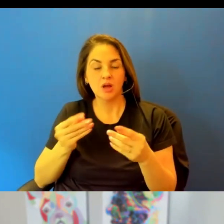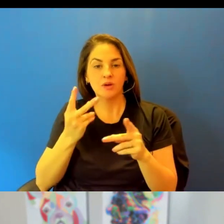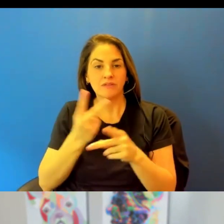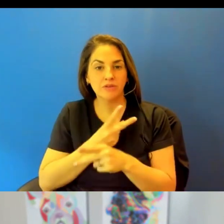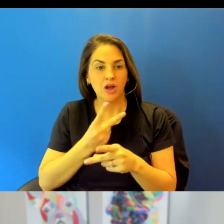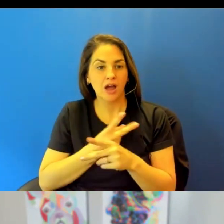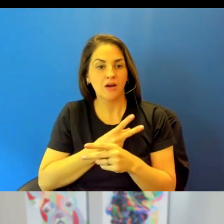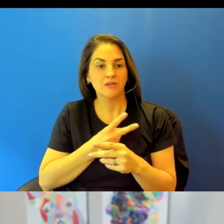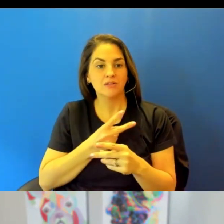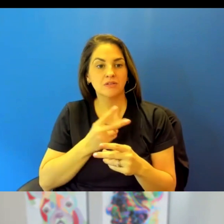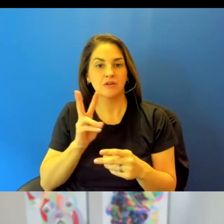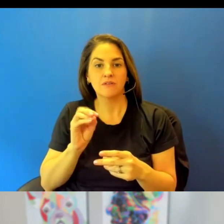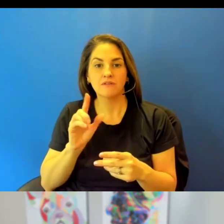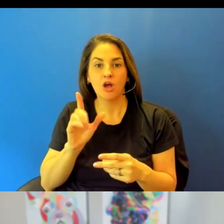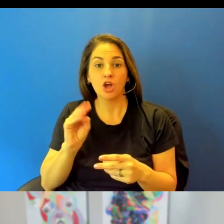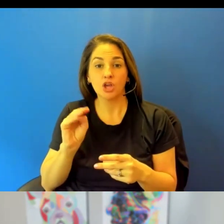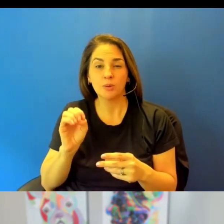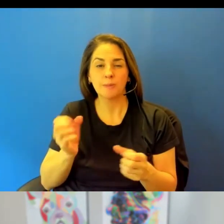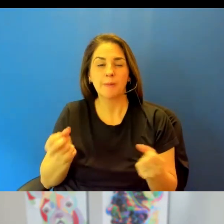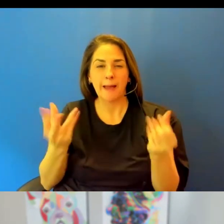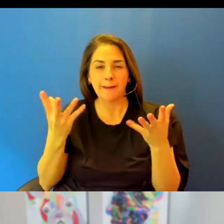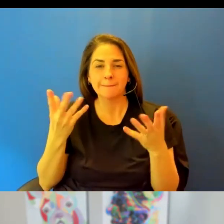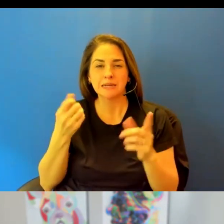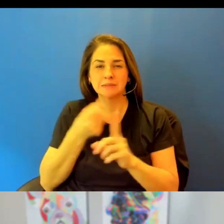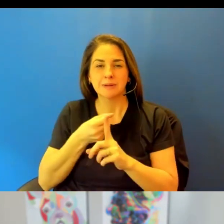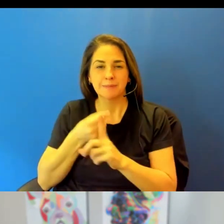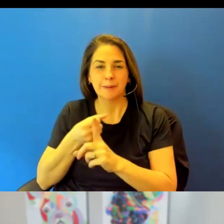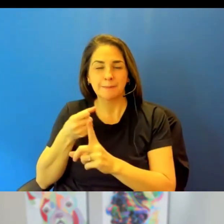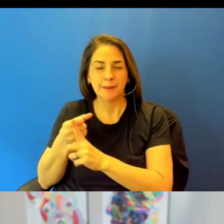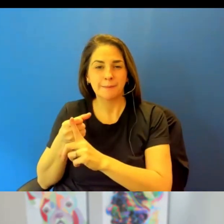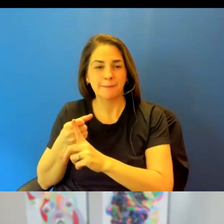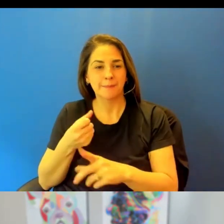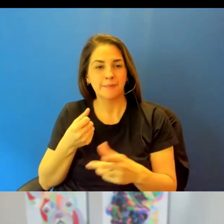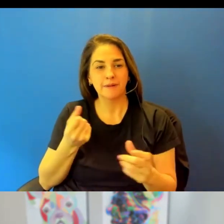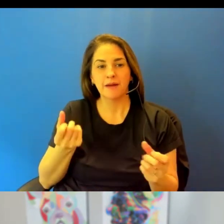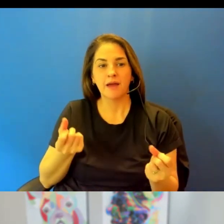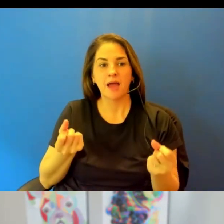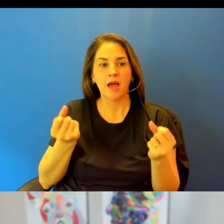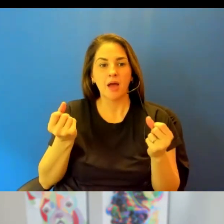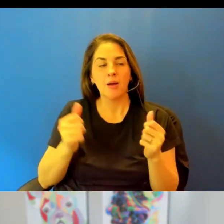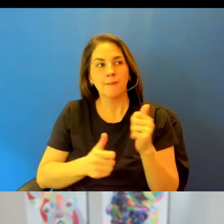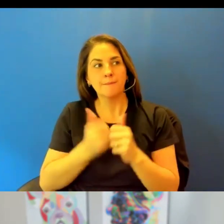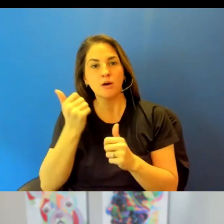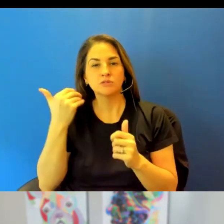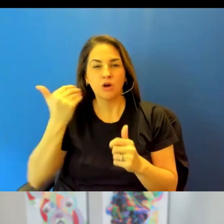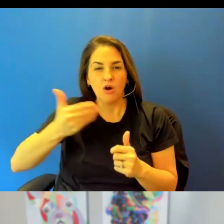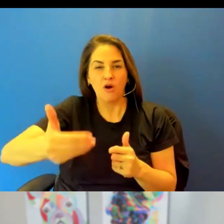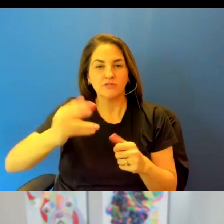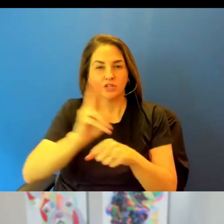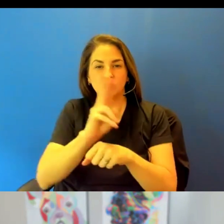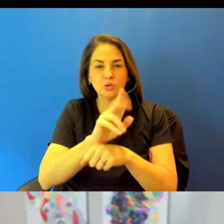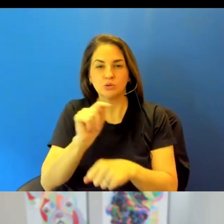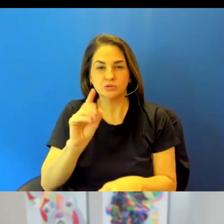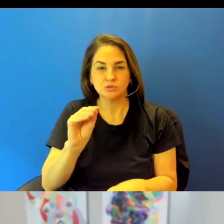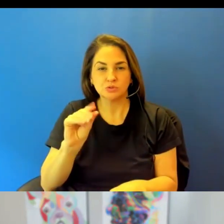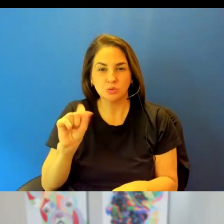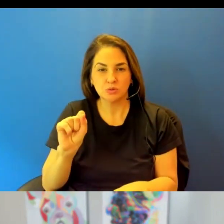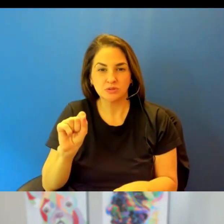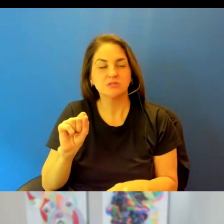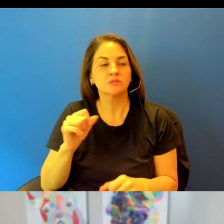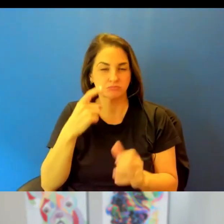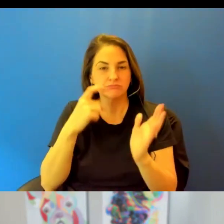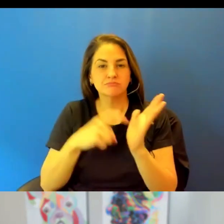volume of instance. So being able to identify the most widely used tools. And